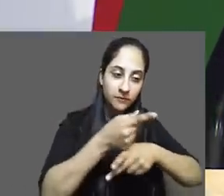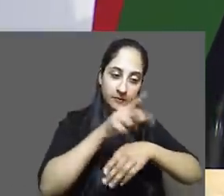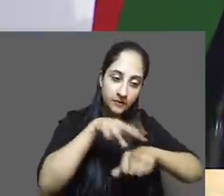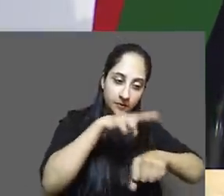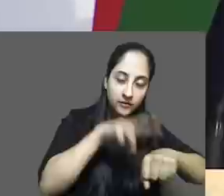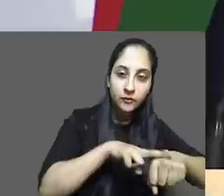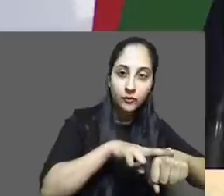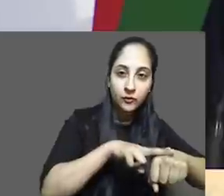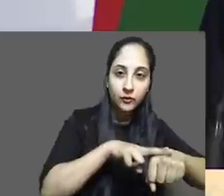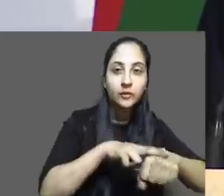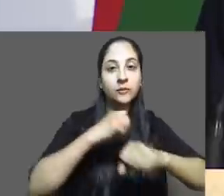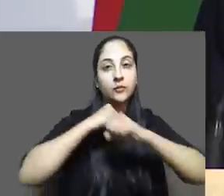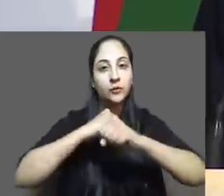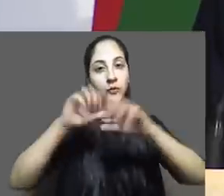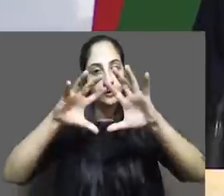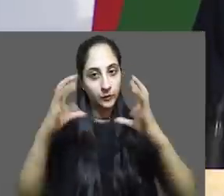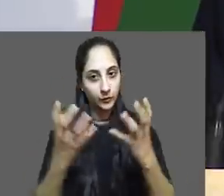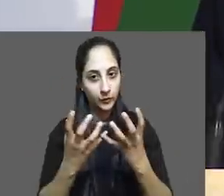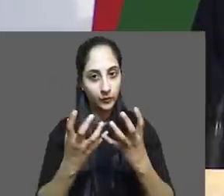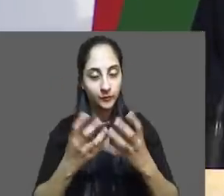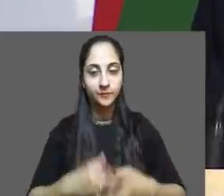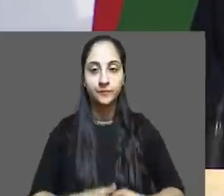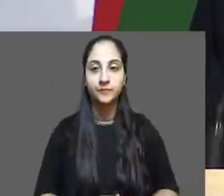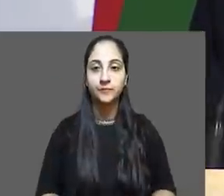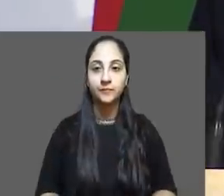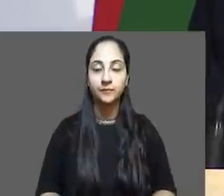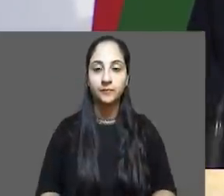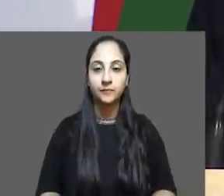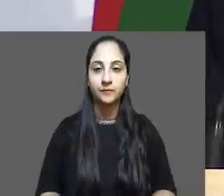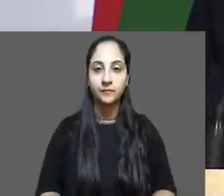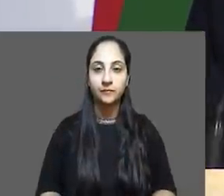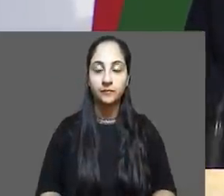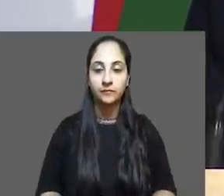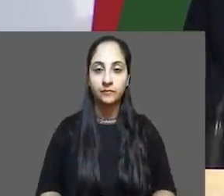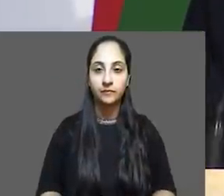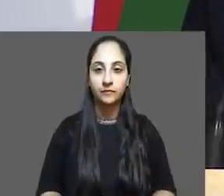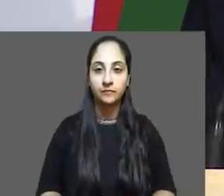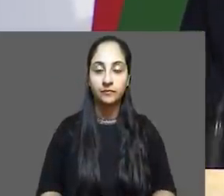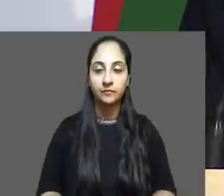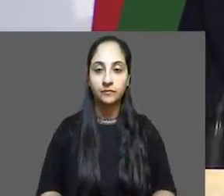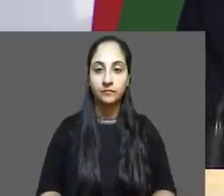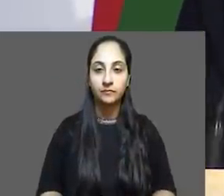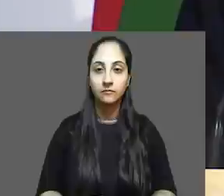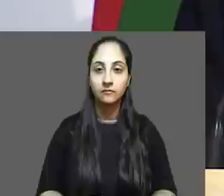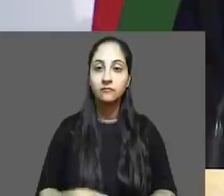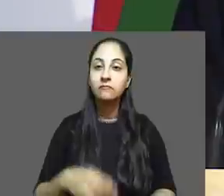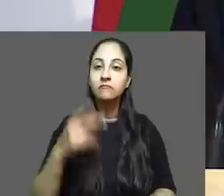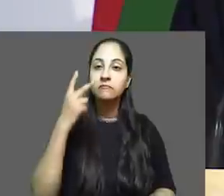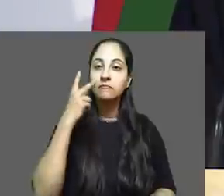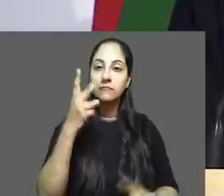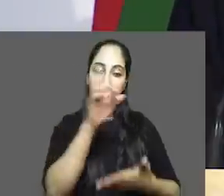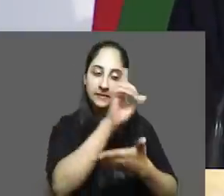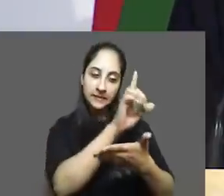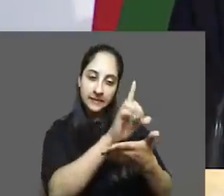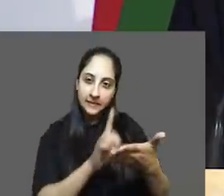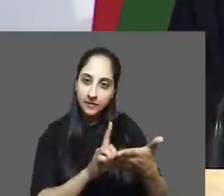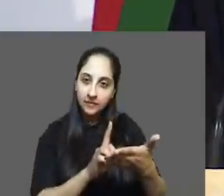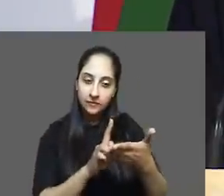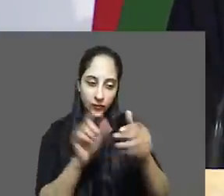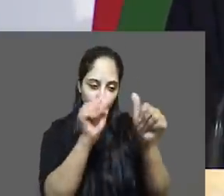nature and to protect the natural world. We see that principle expressed in the disciplined use